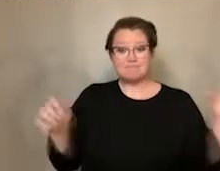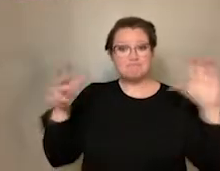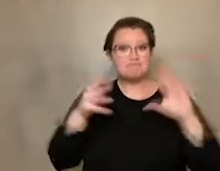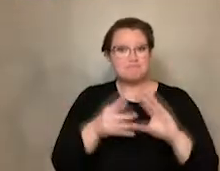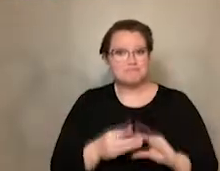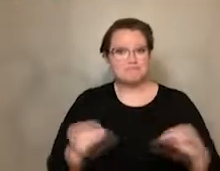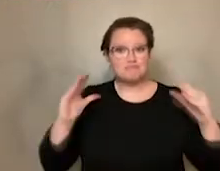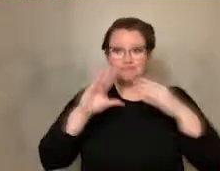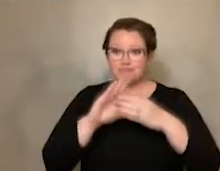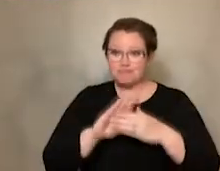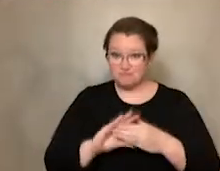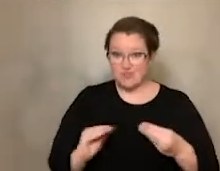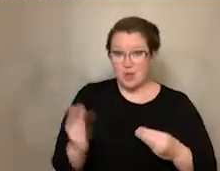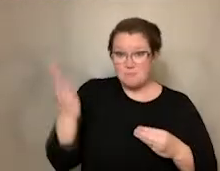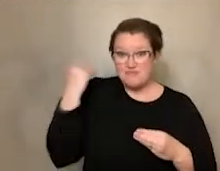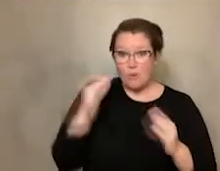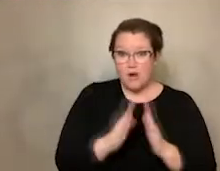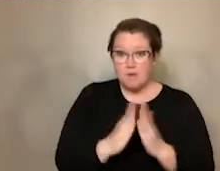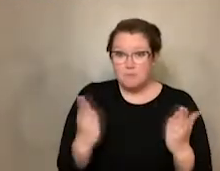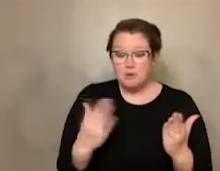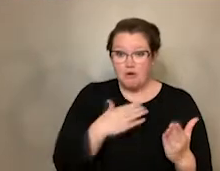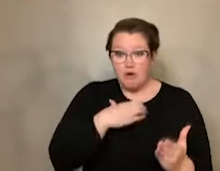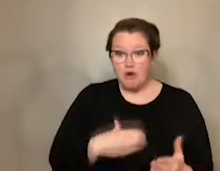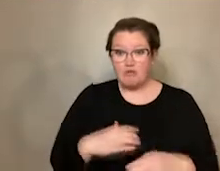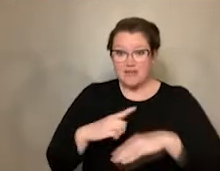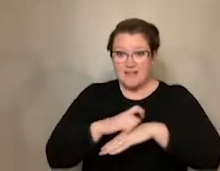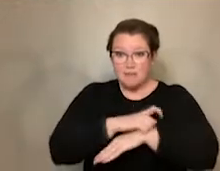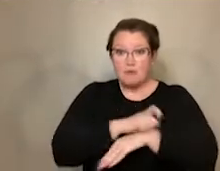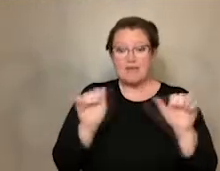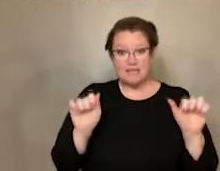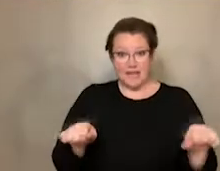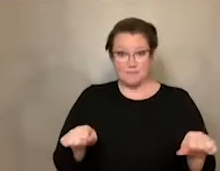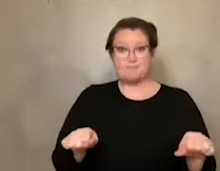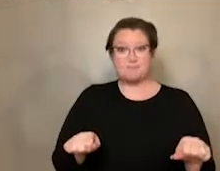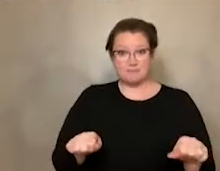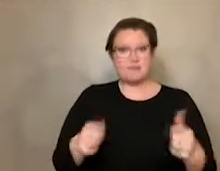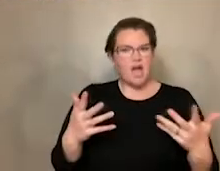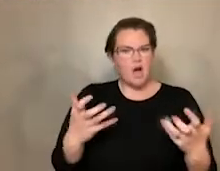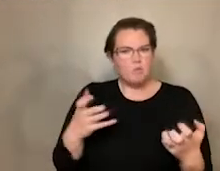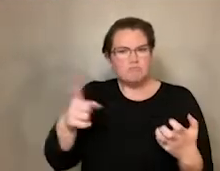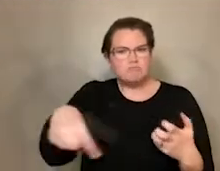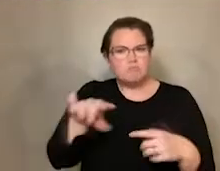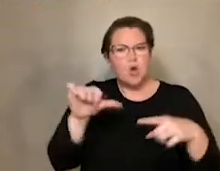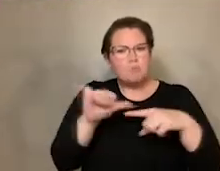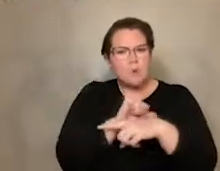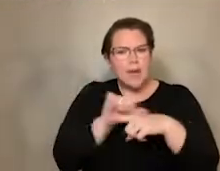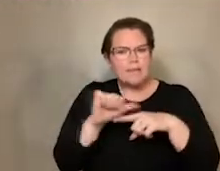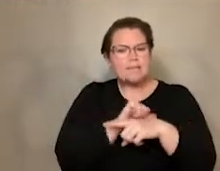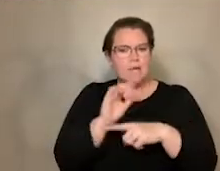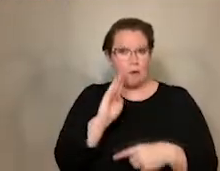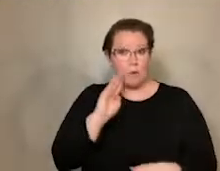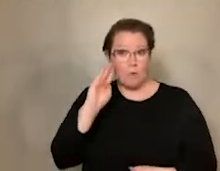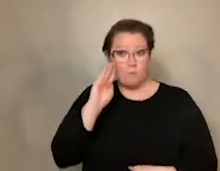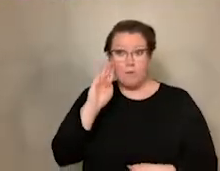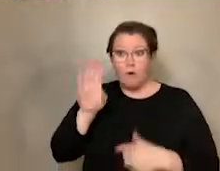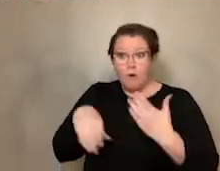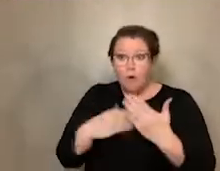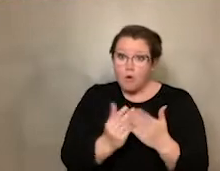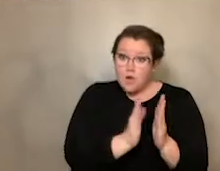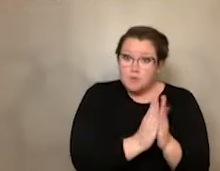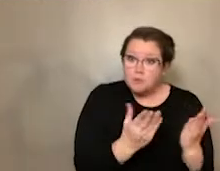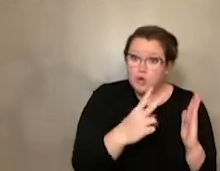our story, The Very Hungry Caterpillar. Now, remember, I want you to practice doing this at home. All the stories you